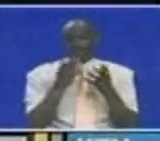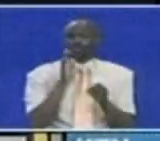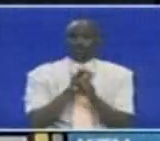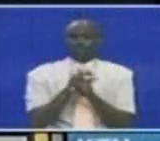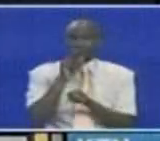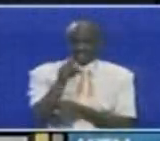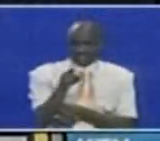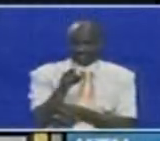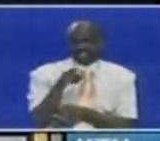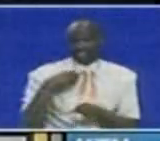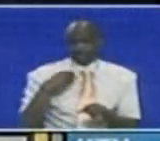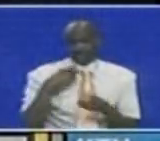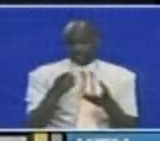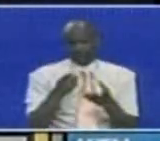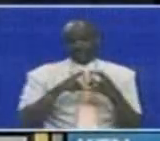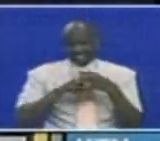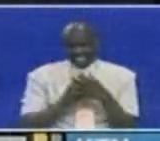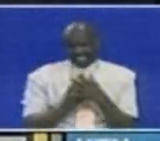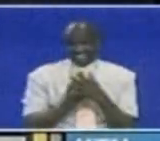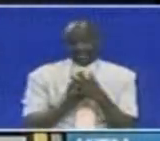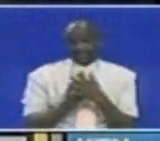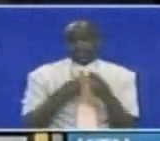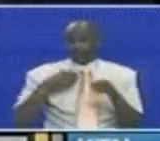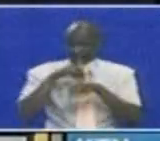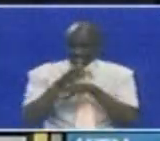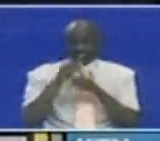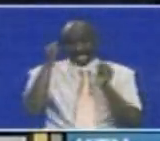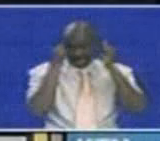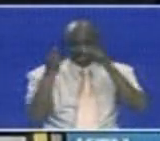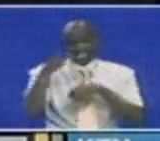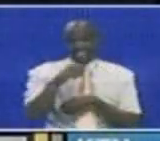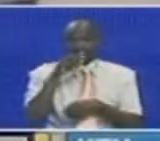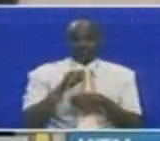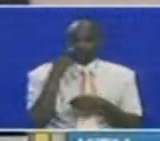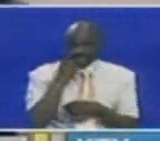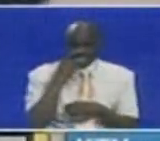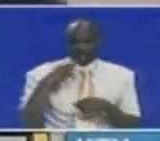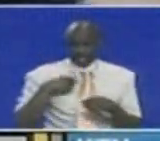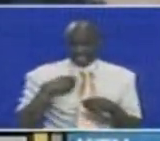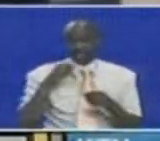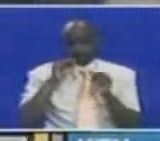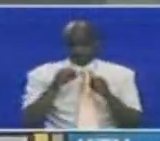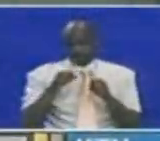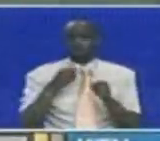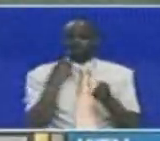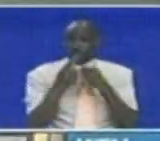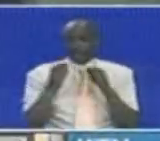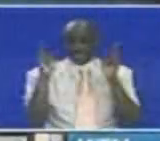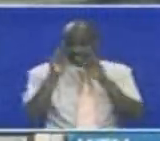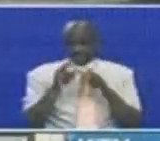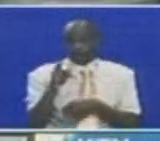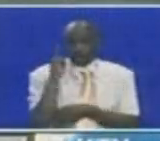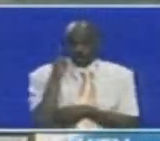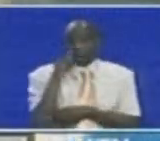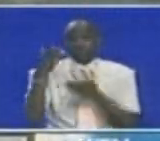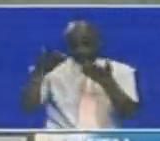raised in trying discussing the issue of sending troops to the Republic of South Sudan. We are a sovereign state, and according to international law, that we will